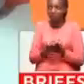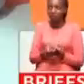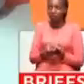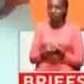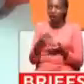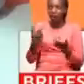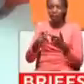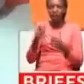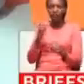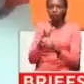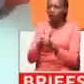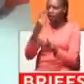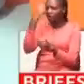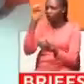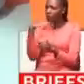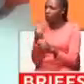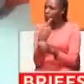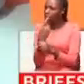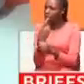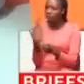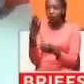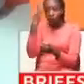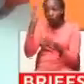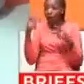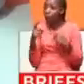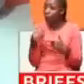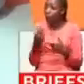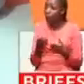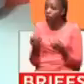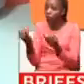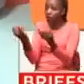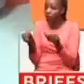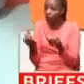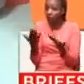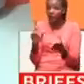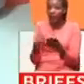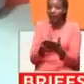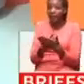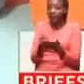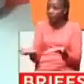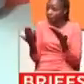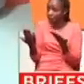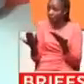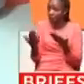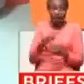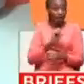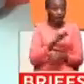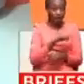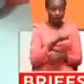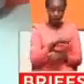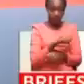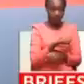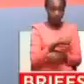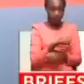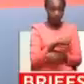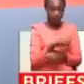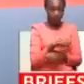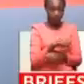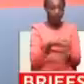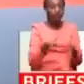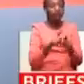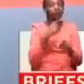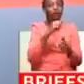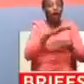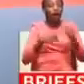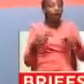it worked for someone else? Are there people you know who had actually gone that direction? She said, yeah, she mentioned the fact that, you know, all of the greats have done